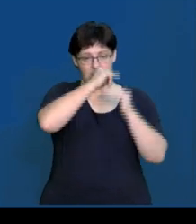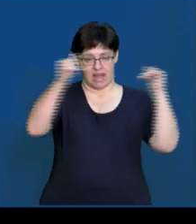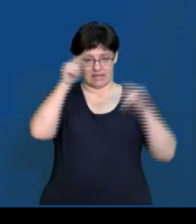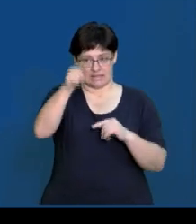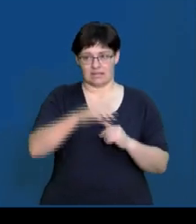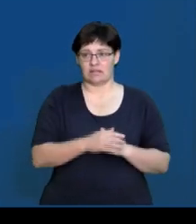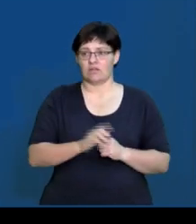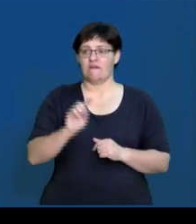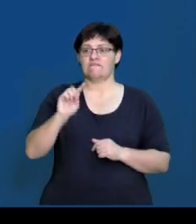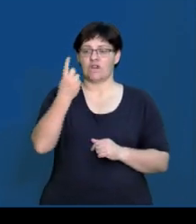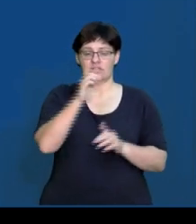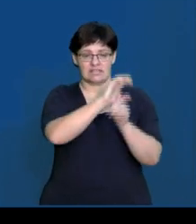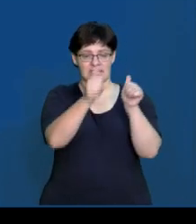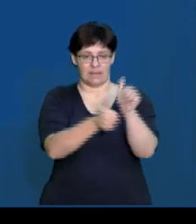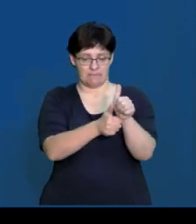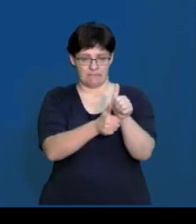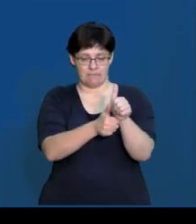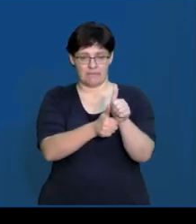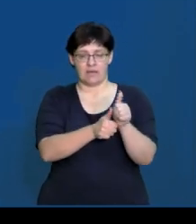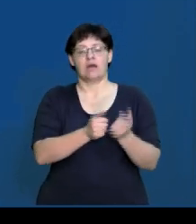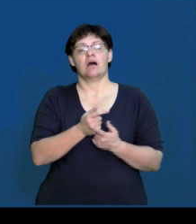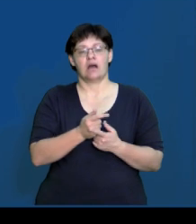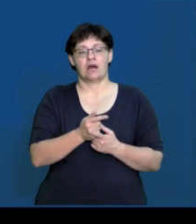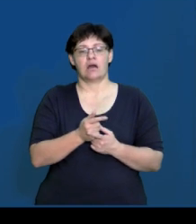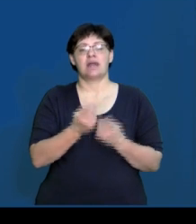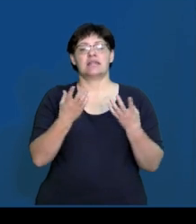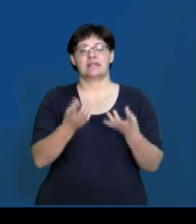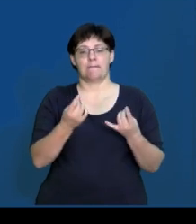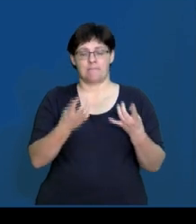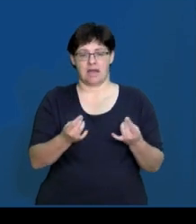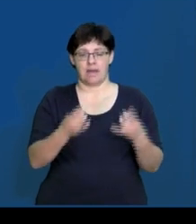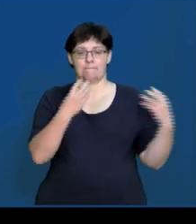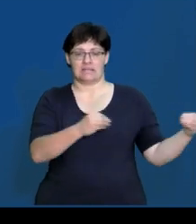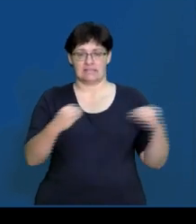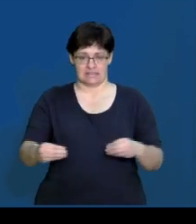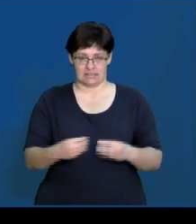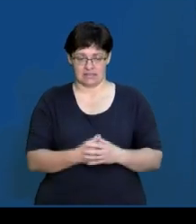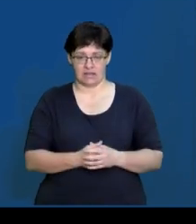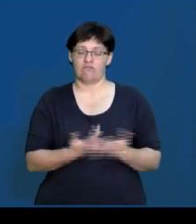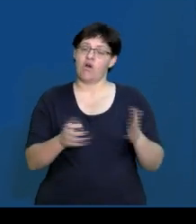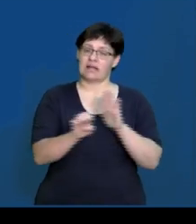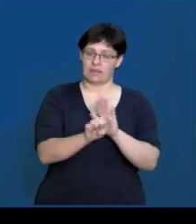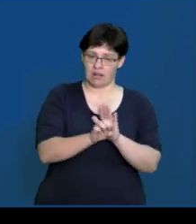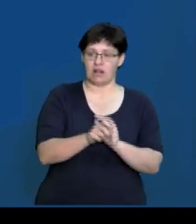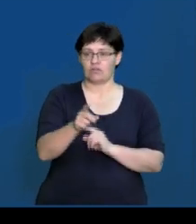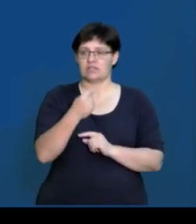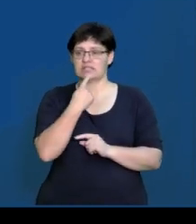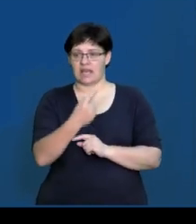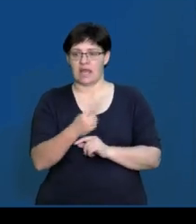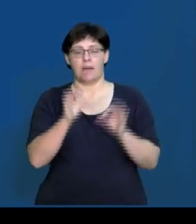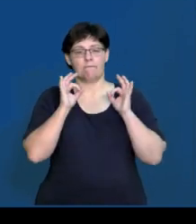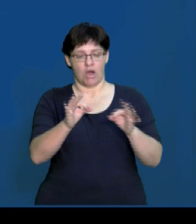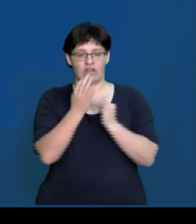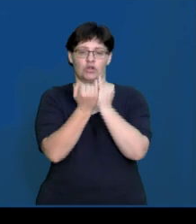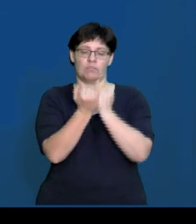I'm underlining there. So our first sub question is under number of businesses. For example, then you